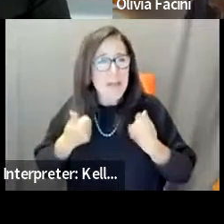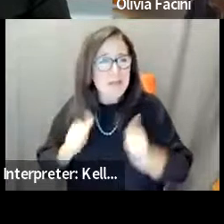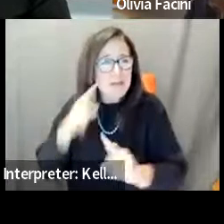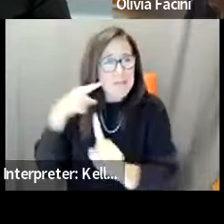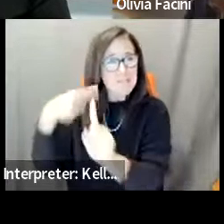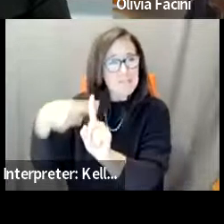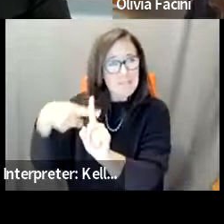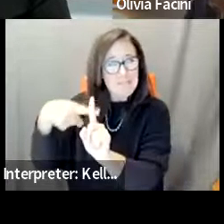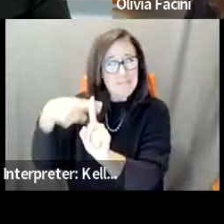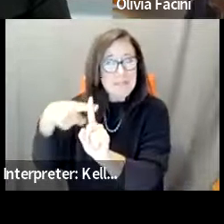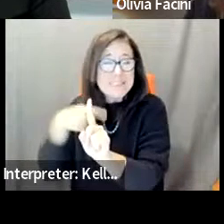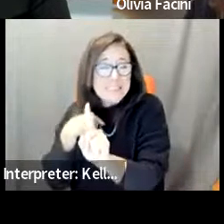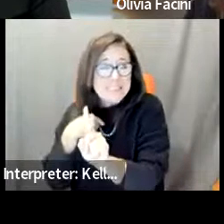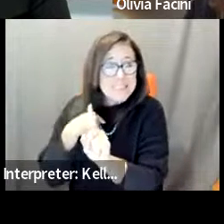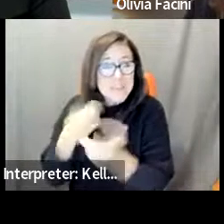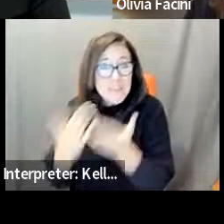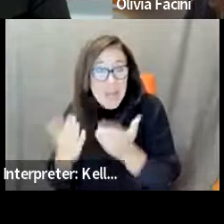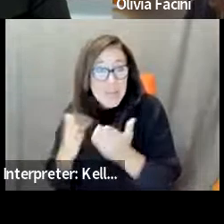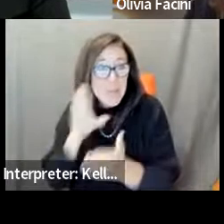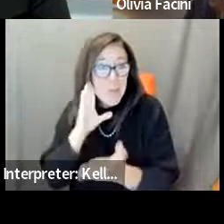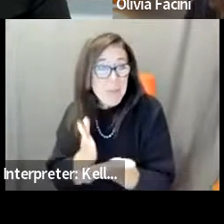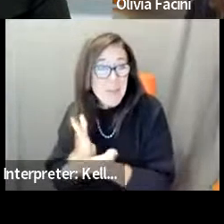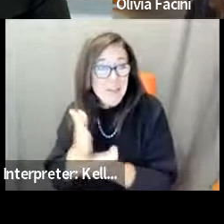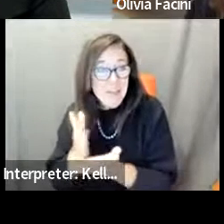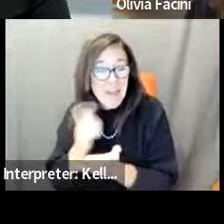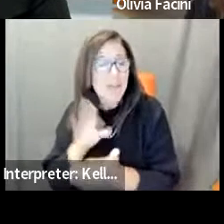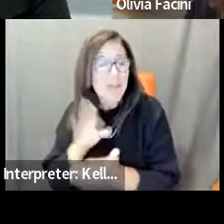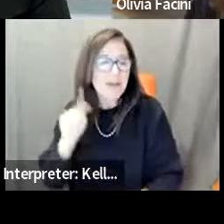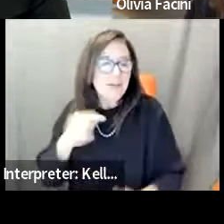but you can tell.